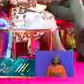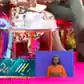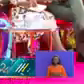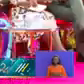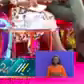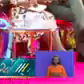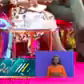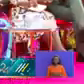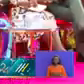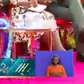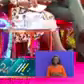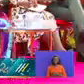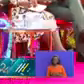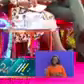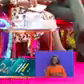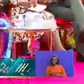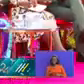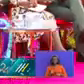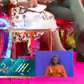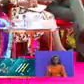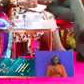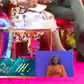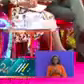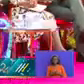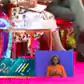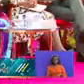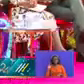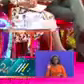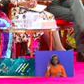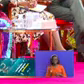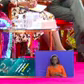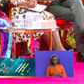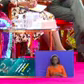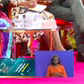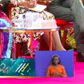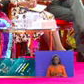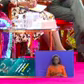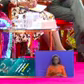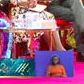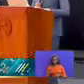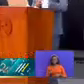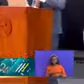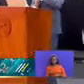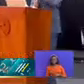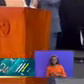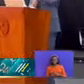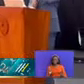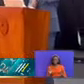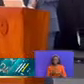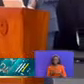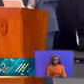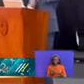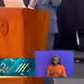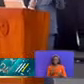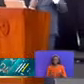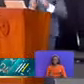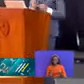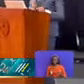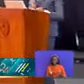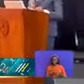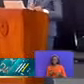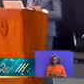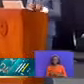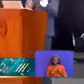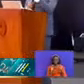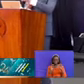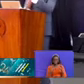listen the pattern of possession is very different from what we teach I have studied the lives of many